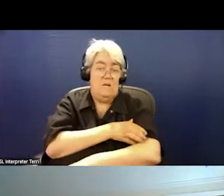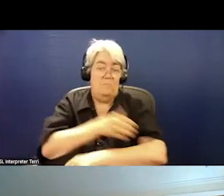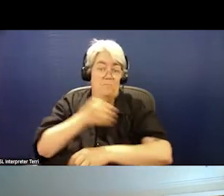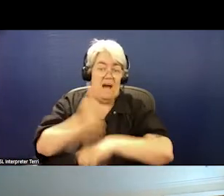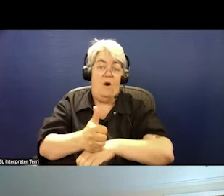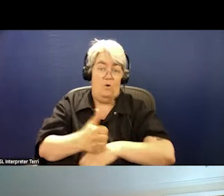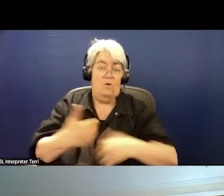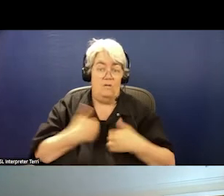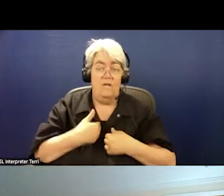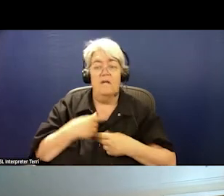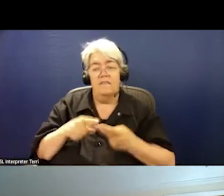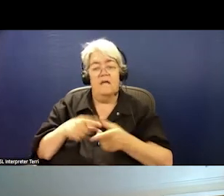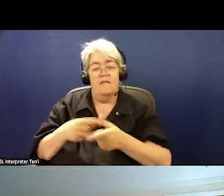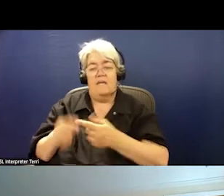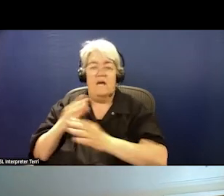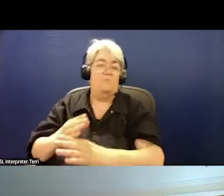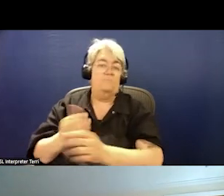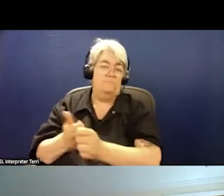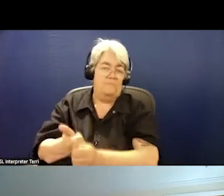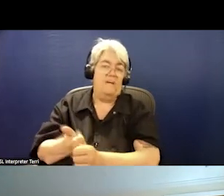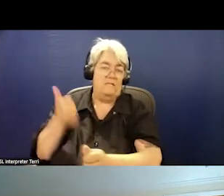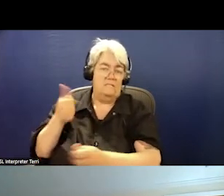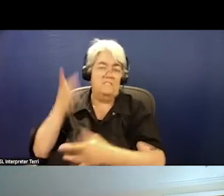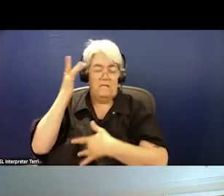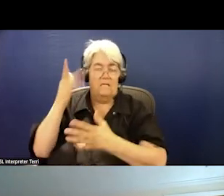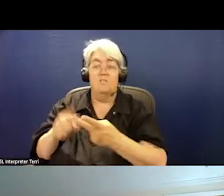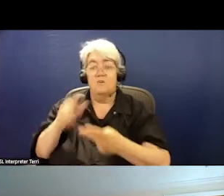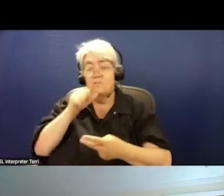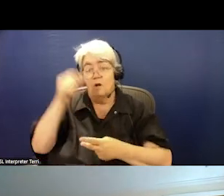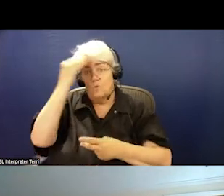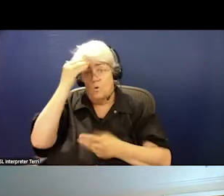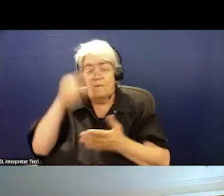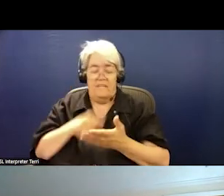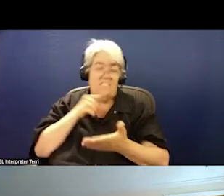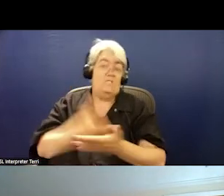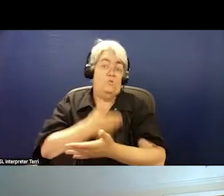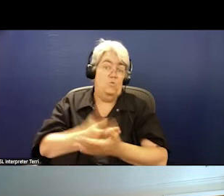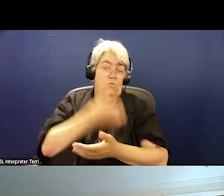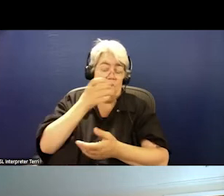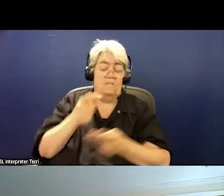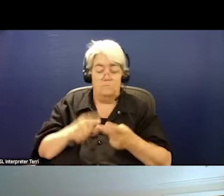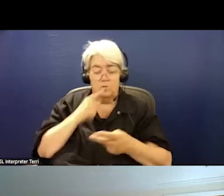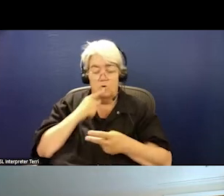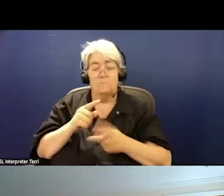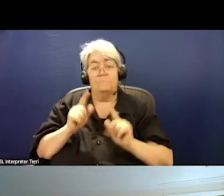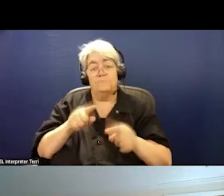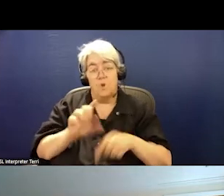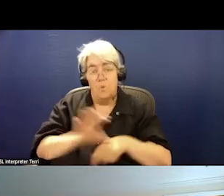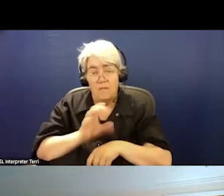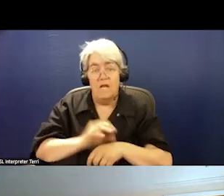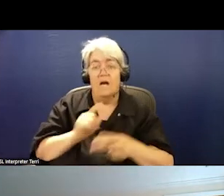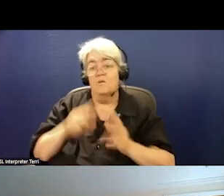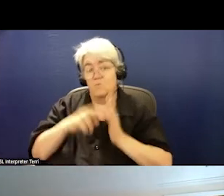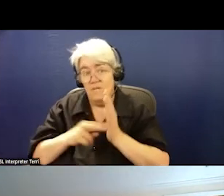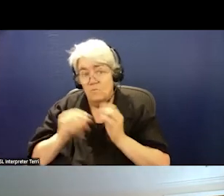and promotion. So if you don't know much about this work, it's new work. I encourage you to go online, read more about it. It's very exciting,